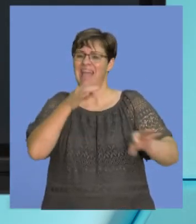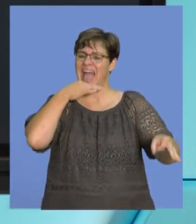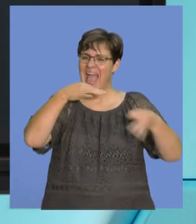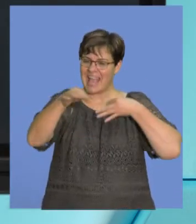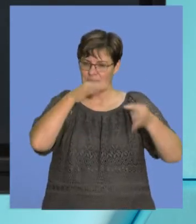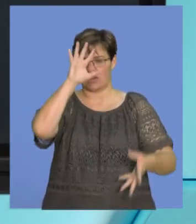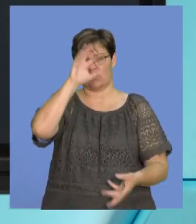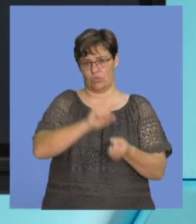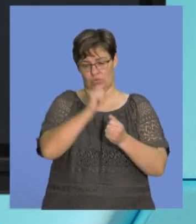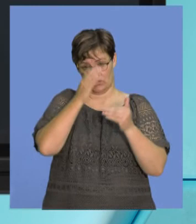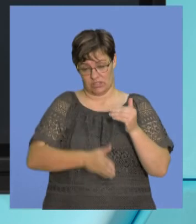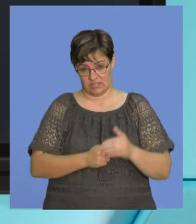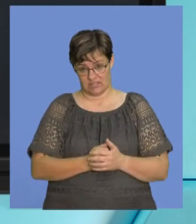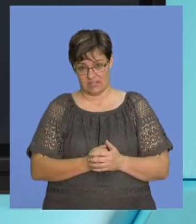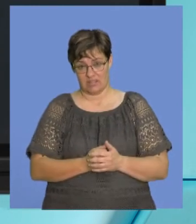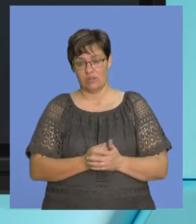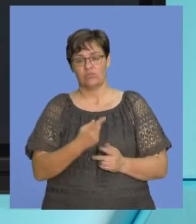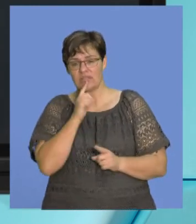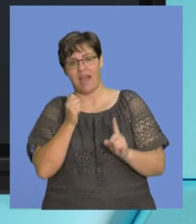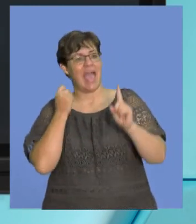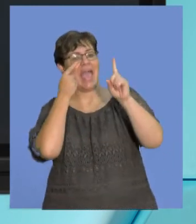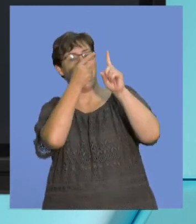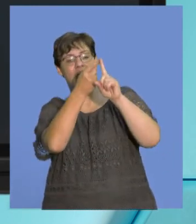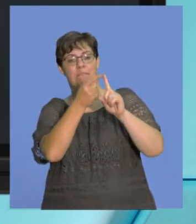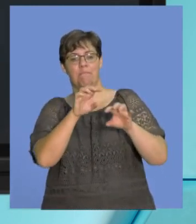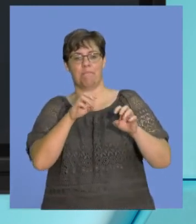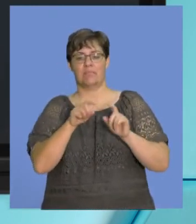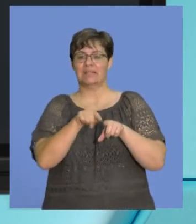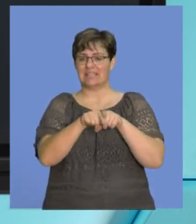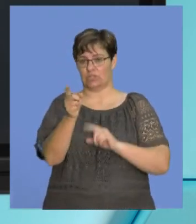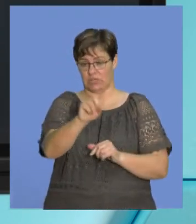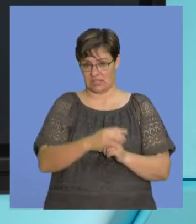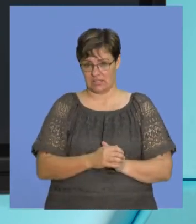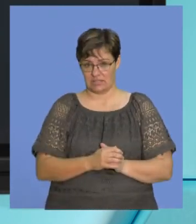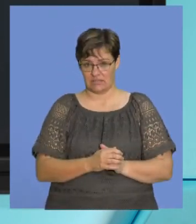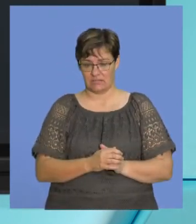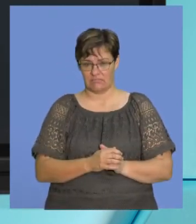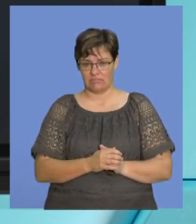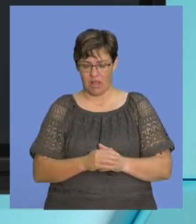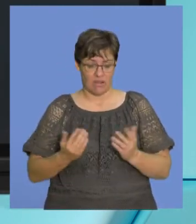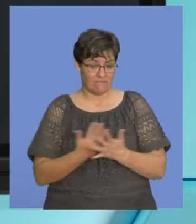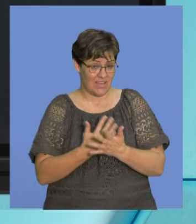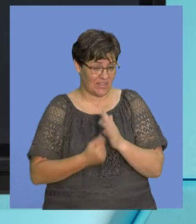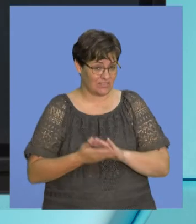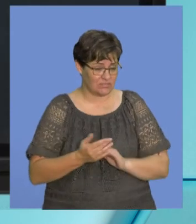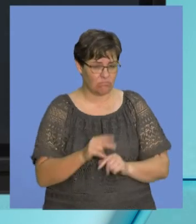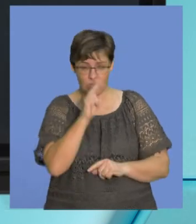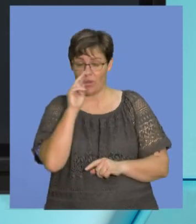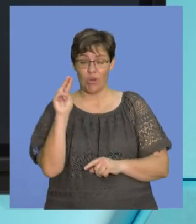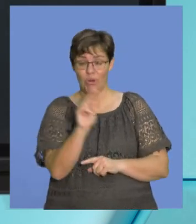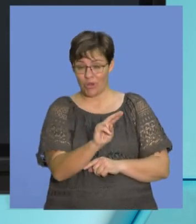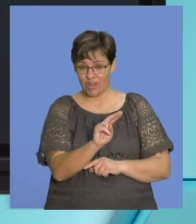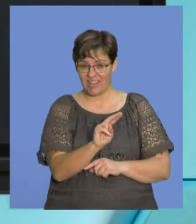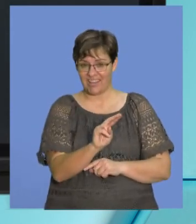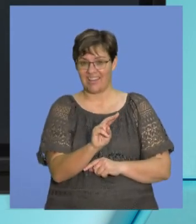trend, and I've explained the conclusion to what the aim of this experiment was. So guys, we've rushed through